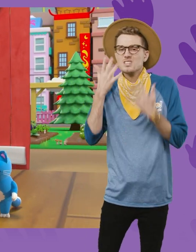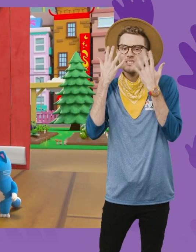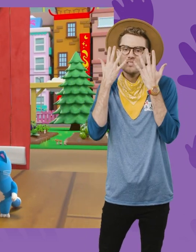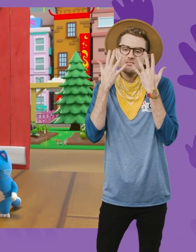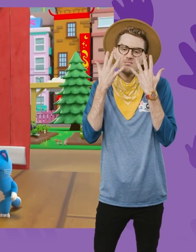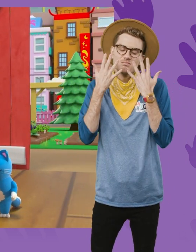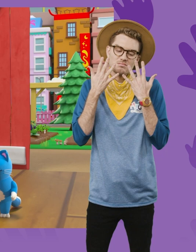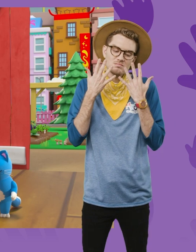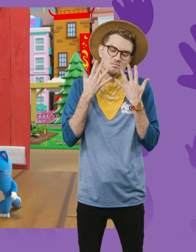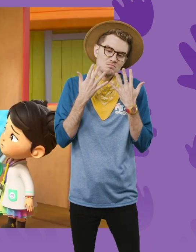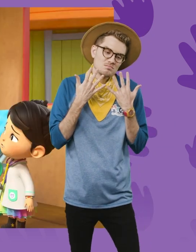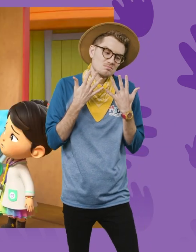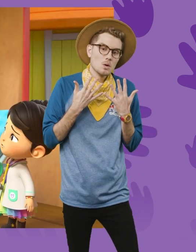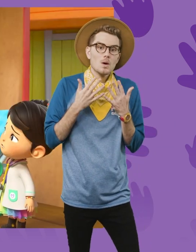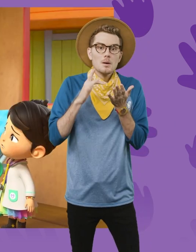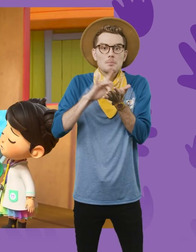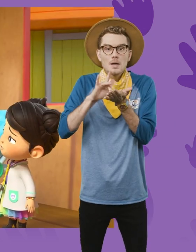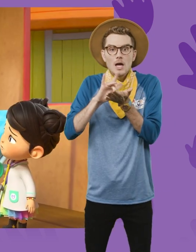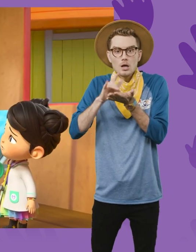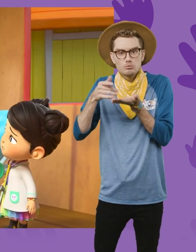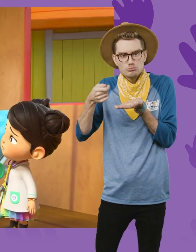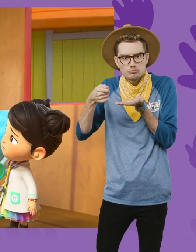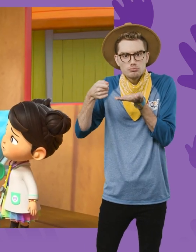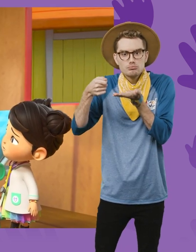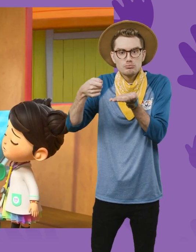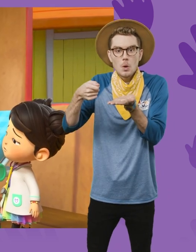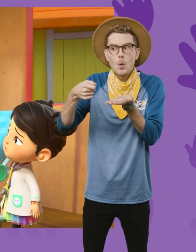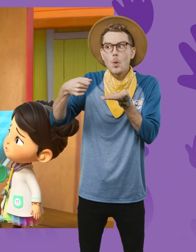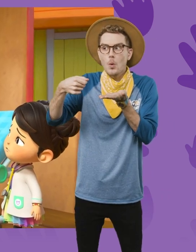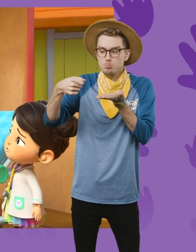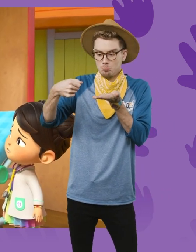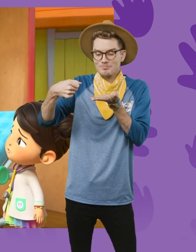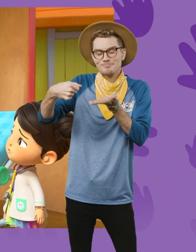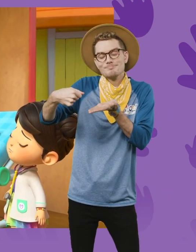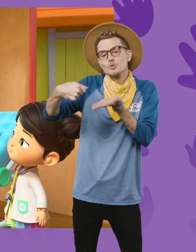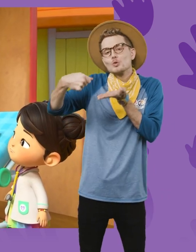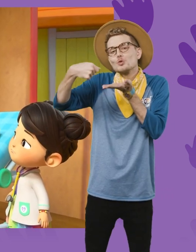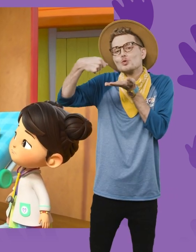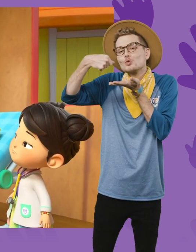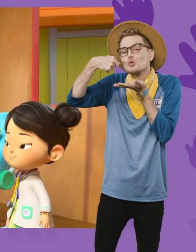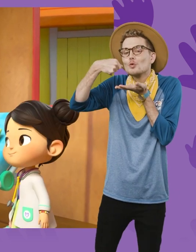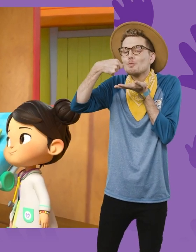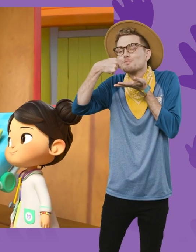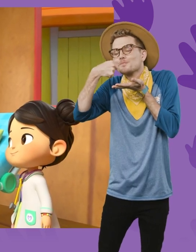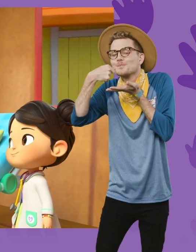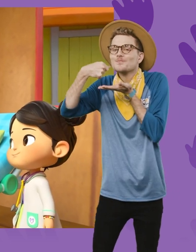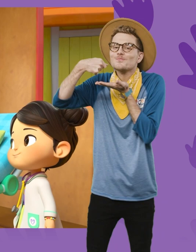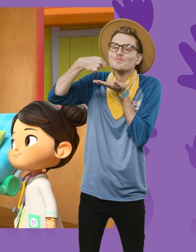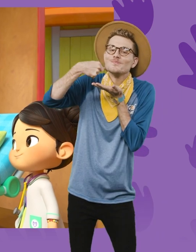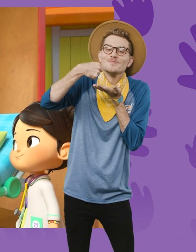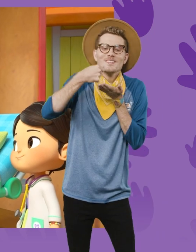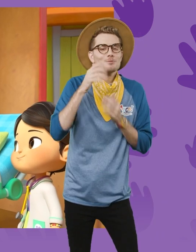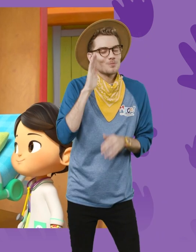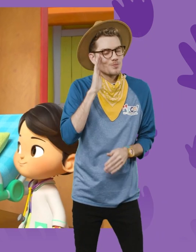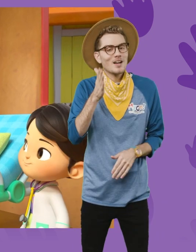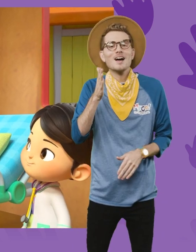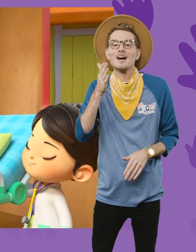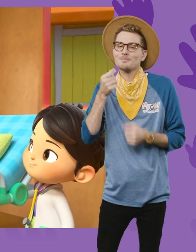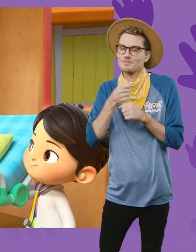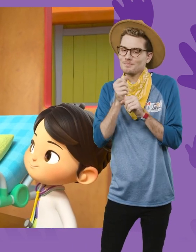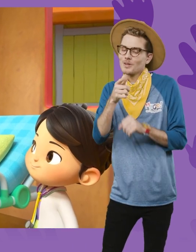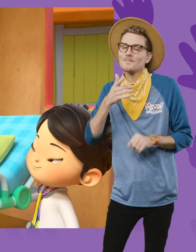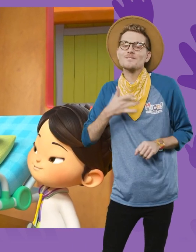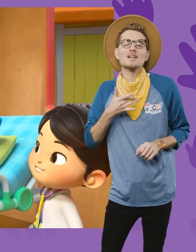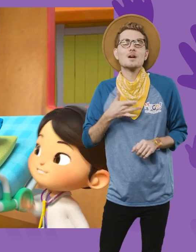me sad. Take this medicine with a spoon. It should make